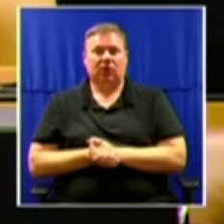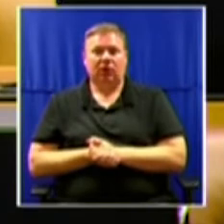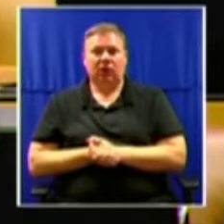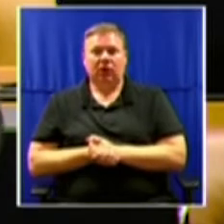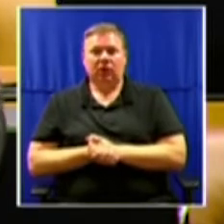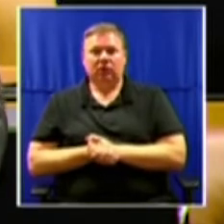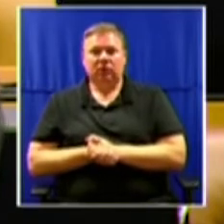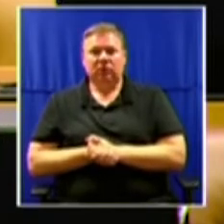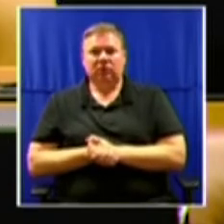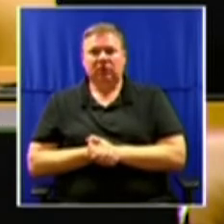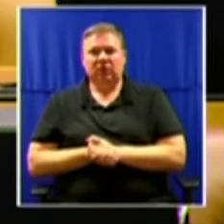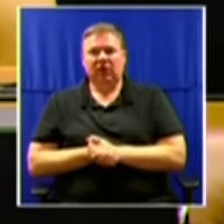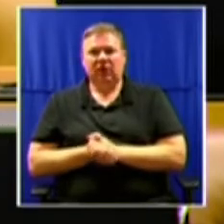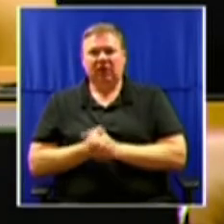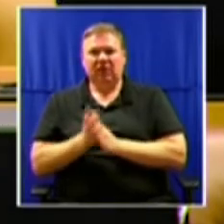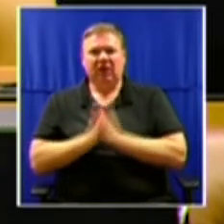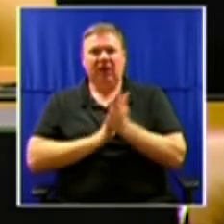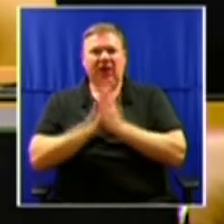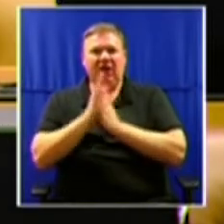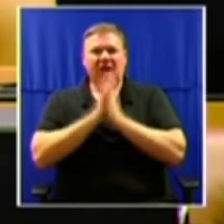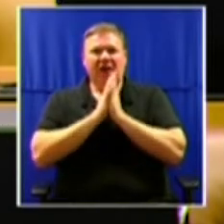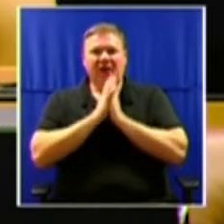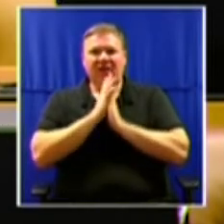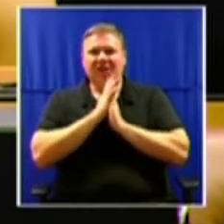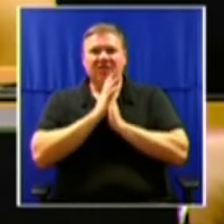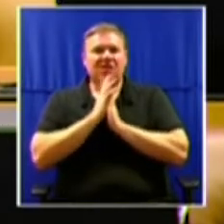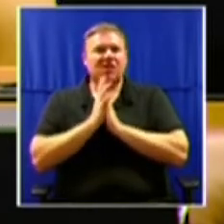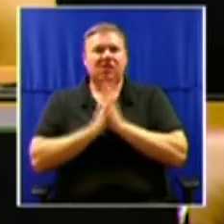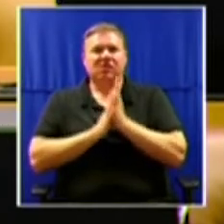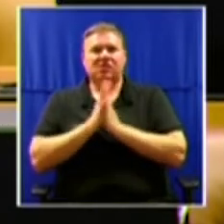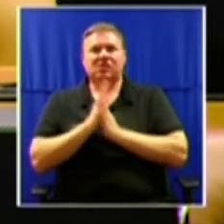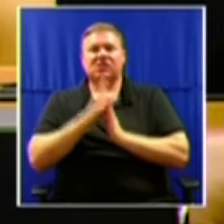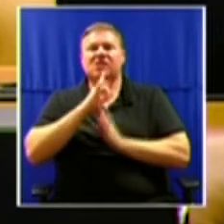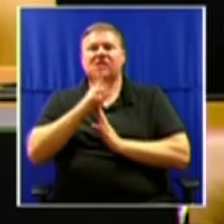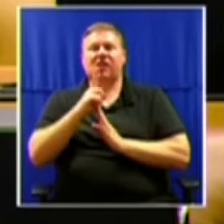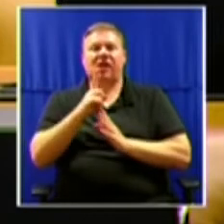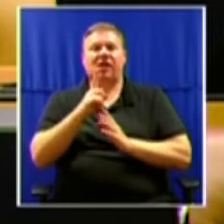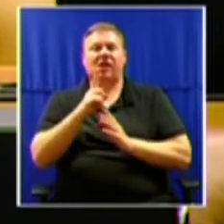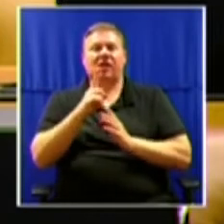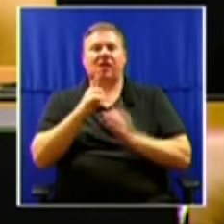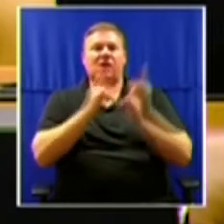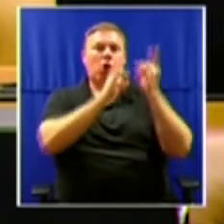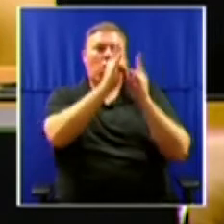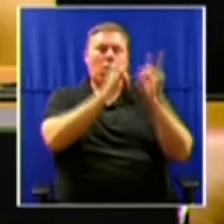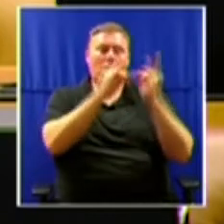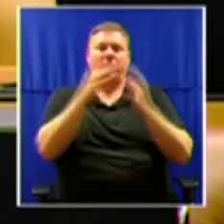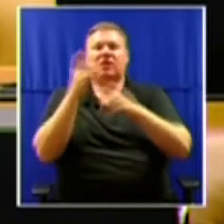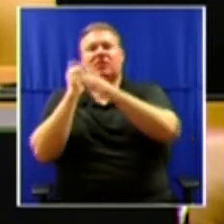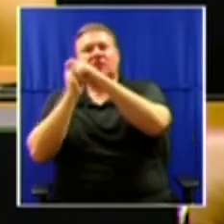is. To say that the urban and township